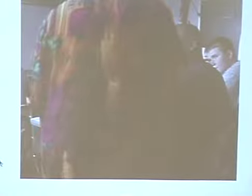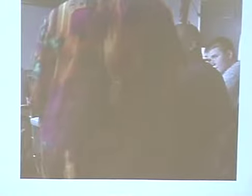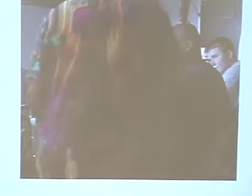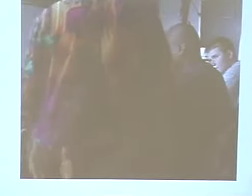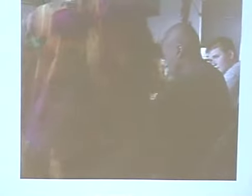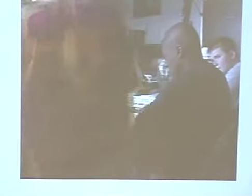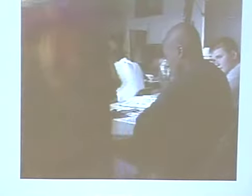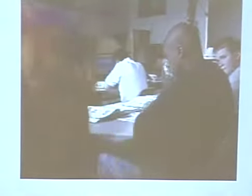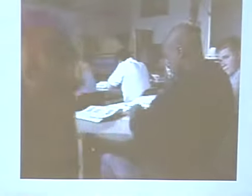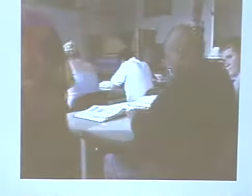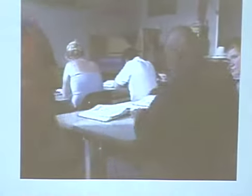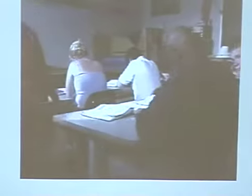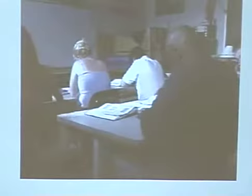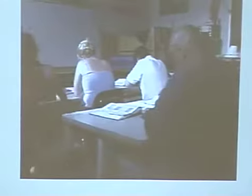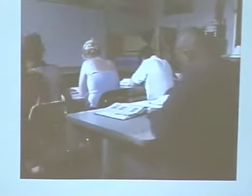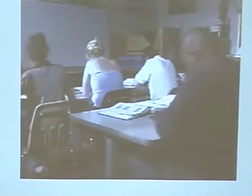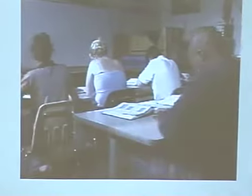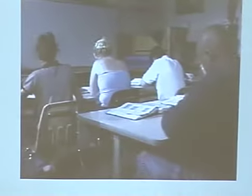Good job.